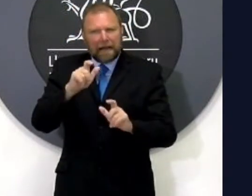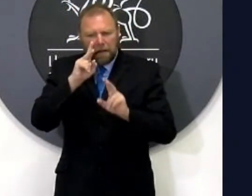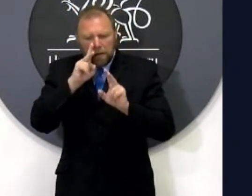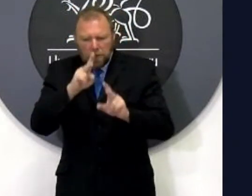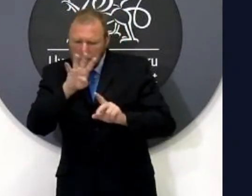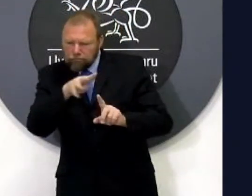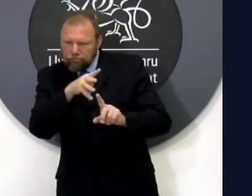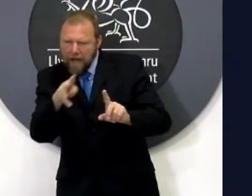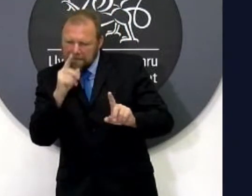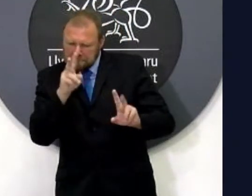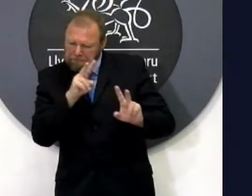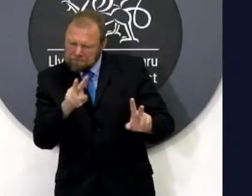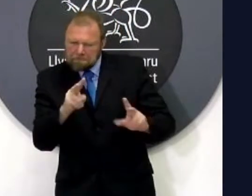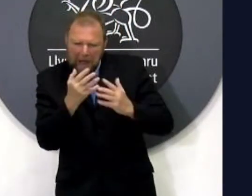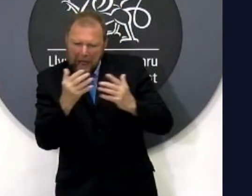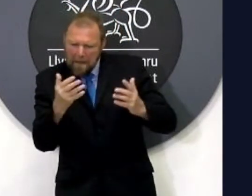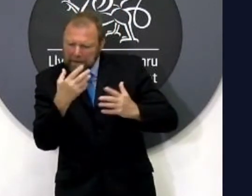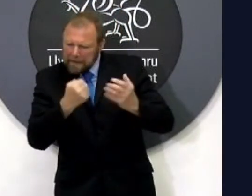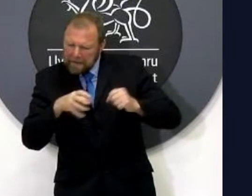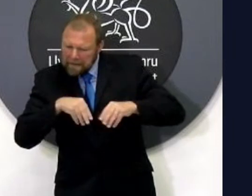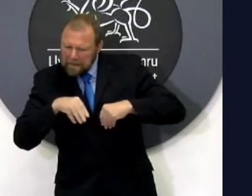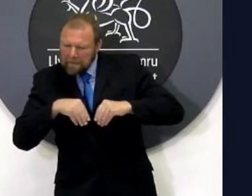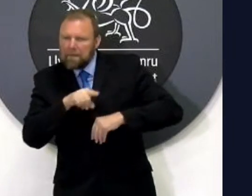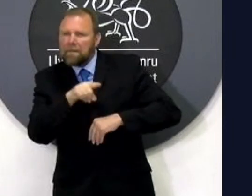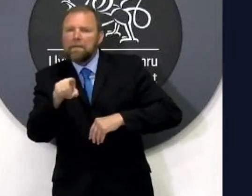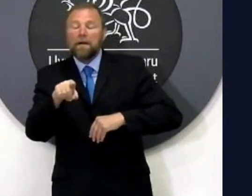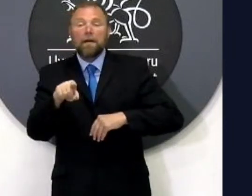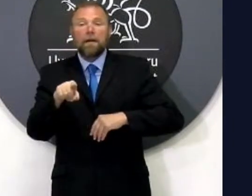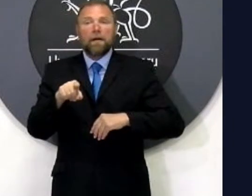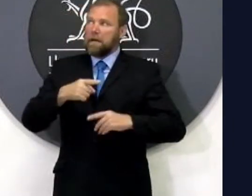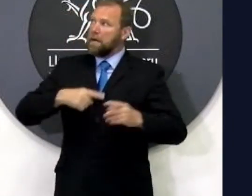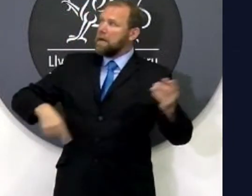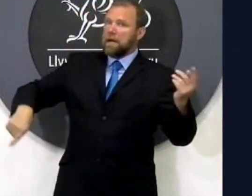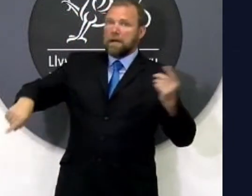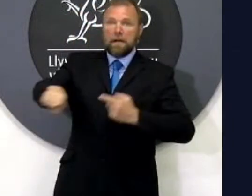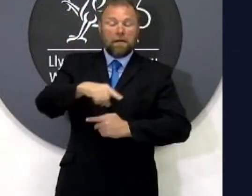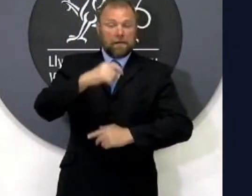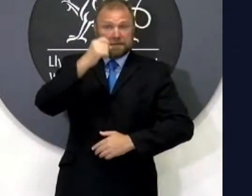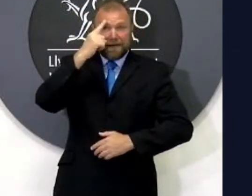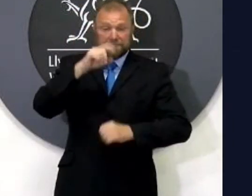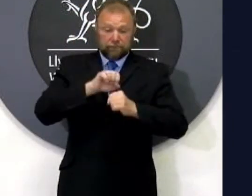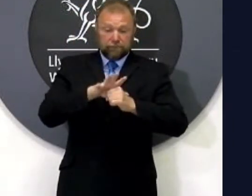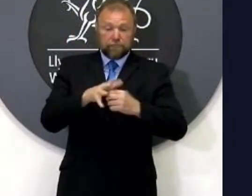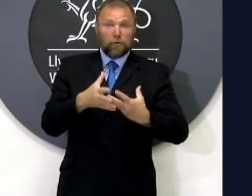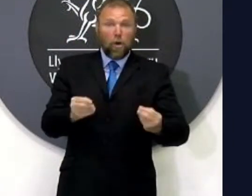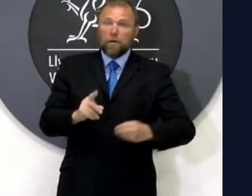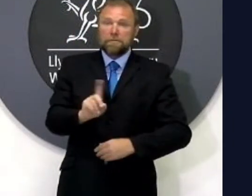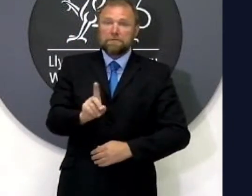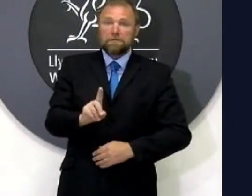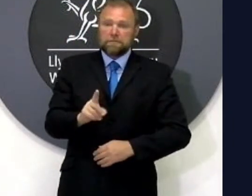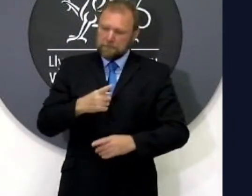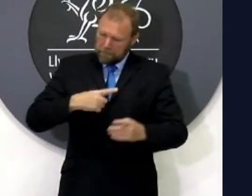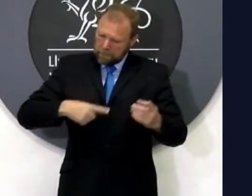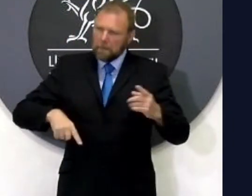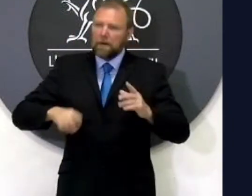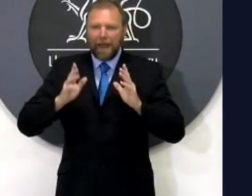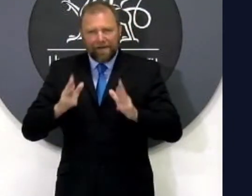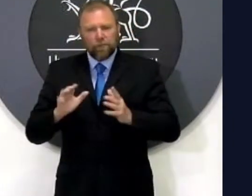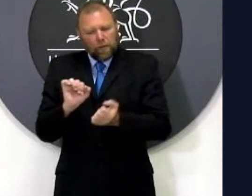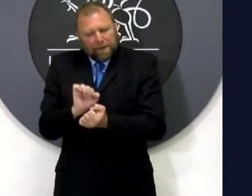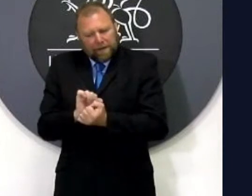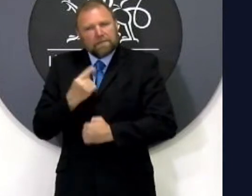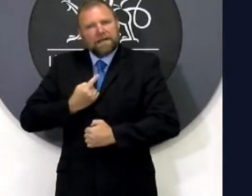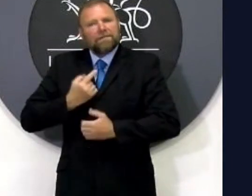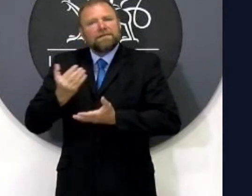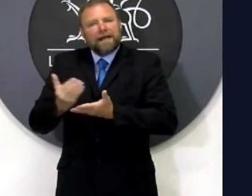that everyone understands that that there are things that absolutely we can all do in order to keep ourselves and our loved ones